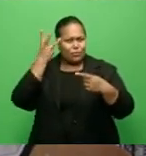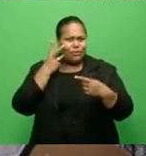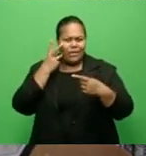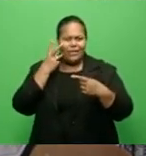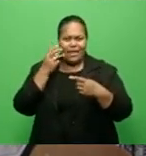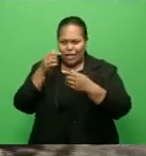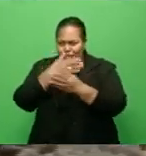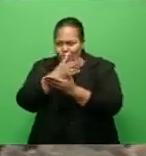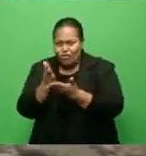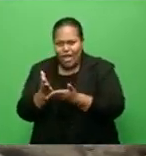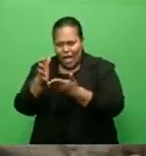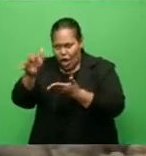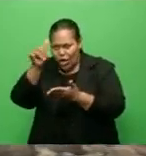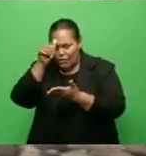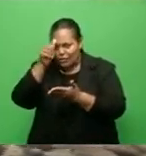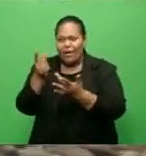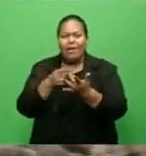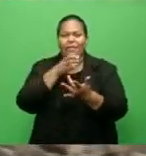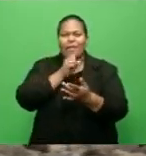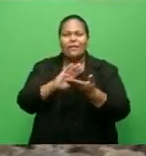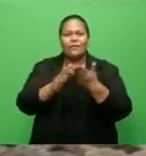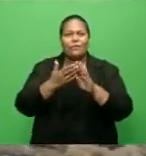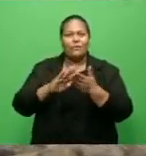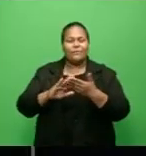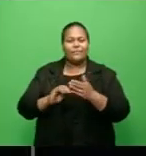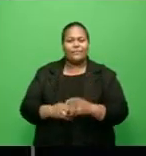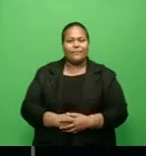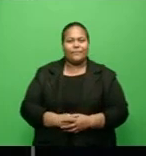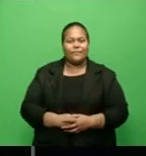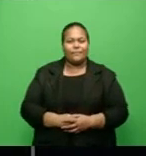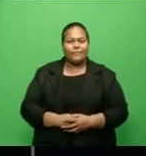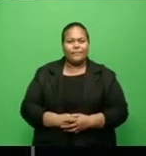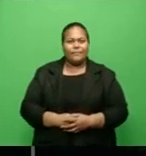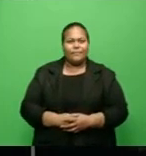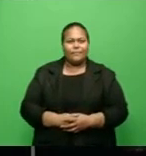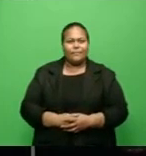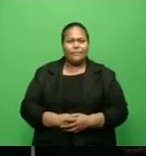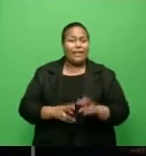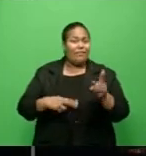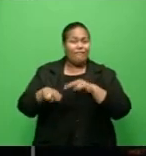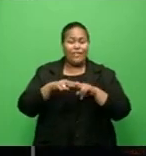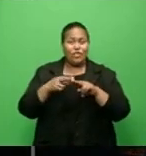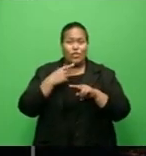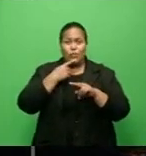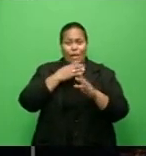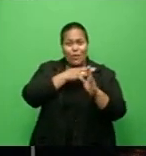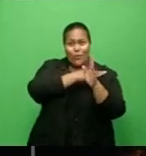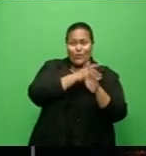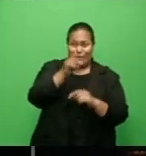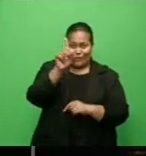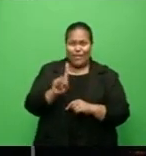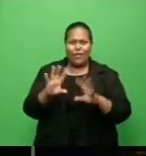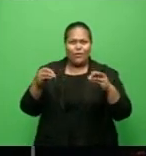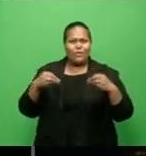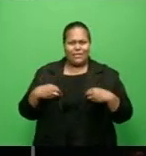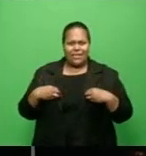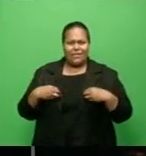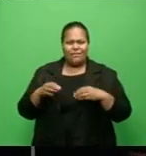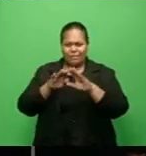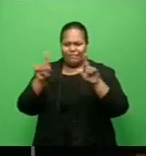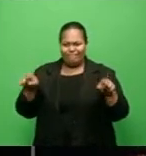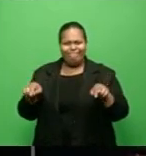These men will work on overcoming their shortfalls during the week-long workshop to be able to respond better to violence against women